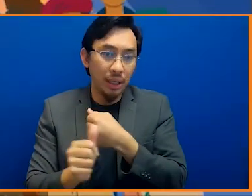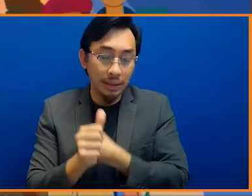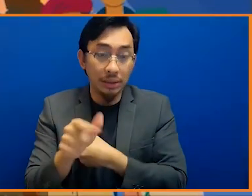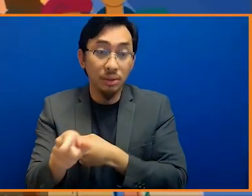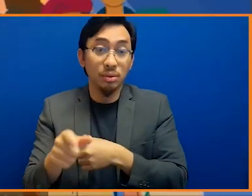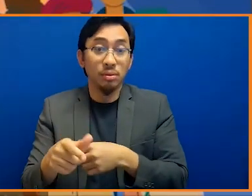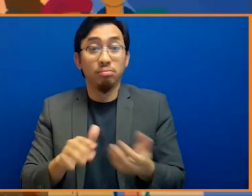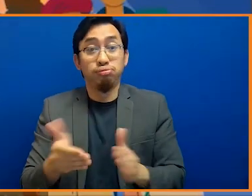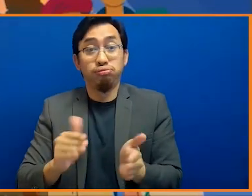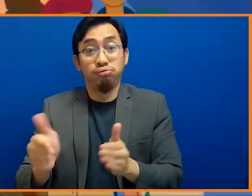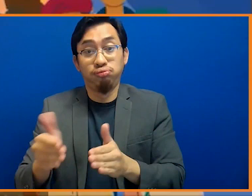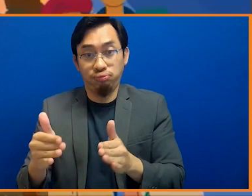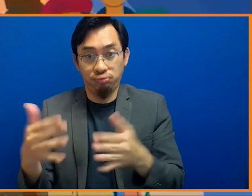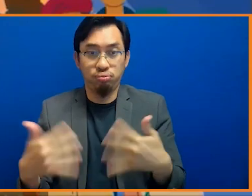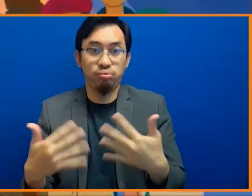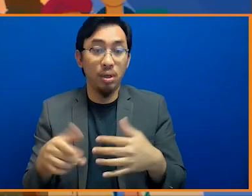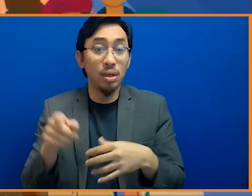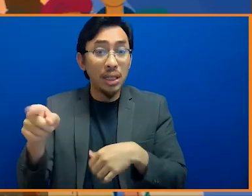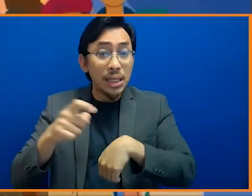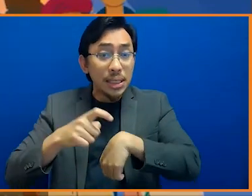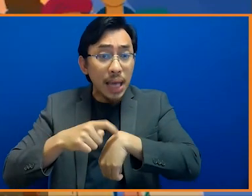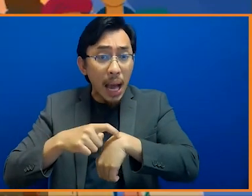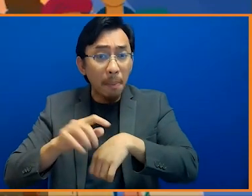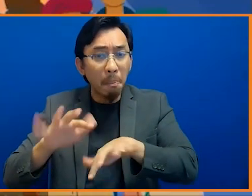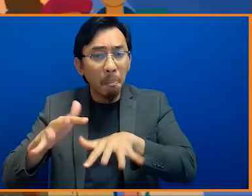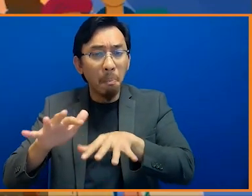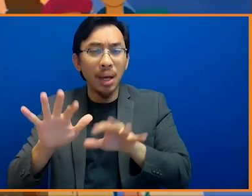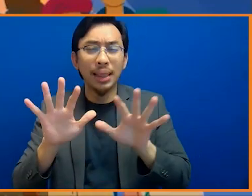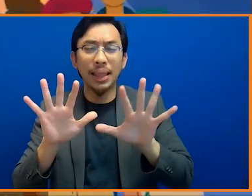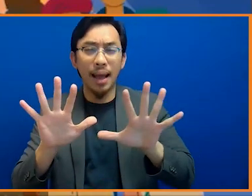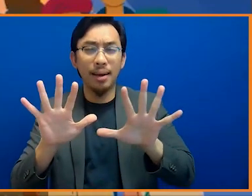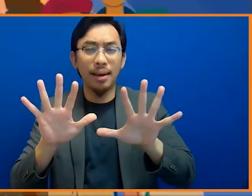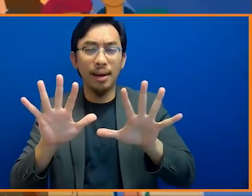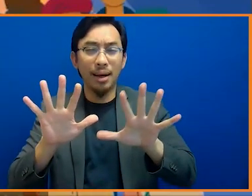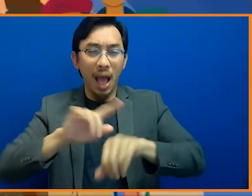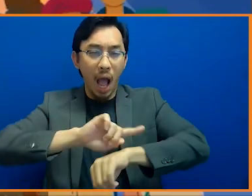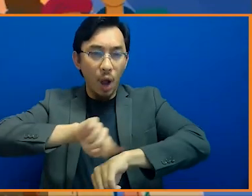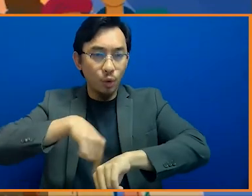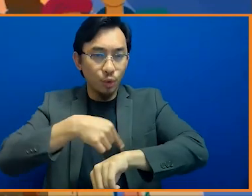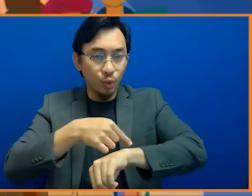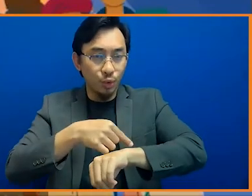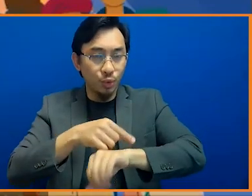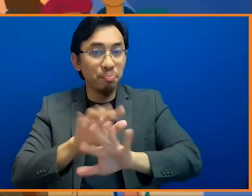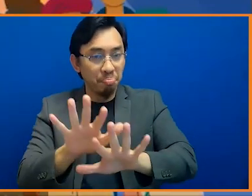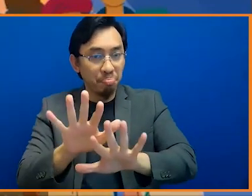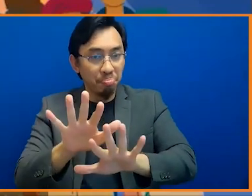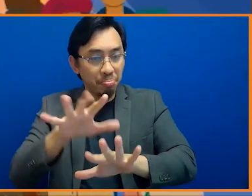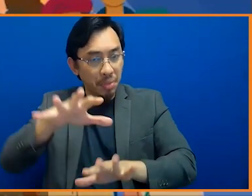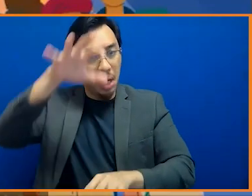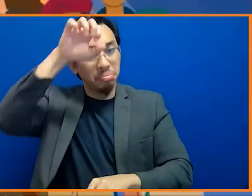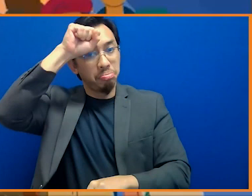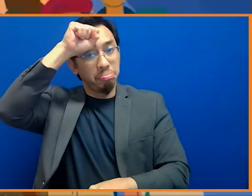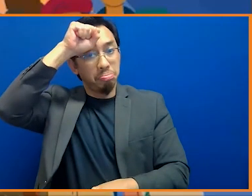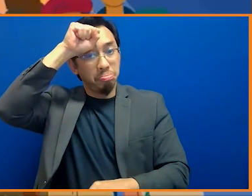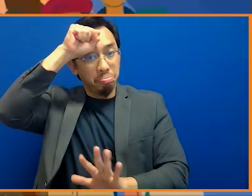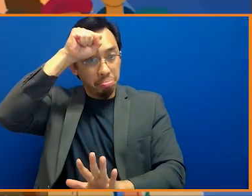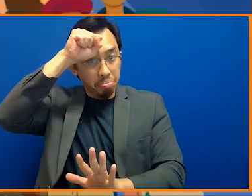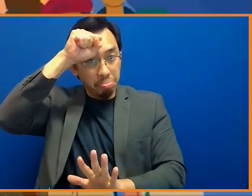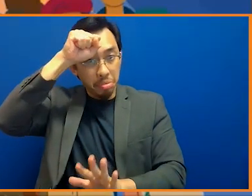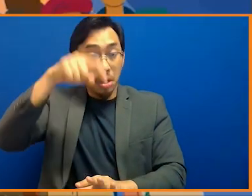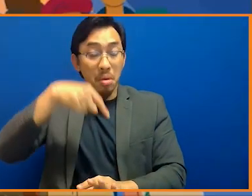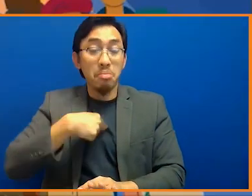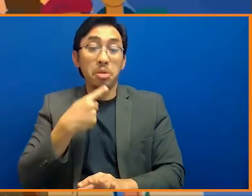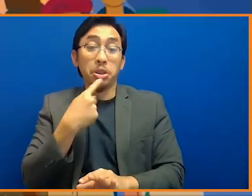there. Even it travels for more than 10 hours. So please bear in mind, I'm